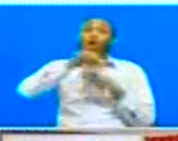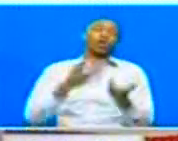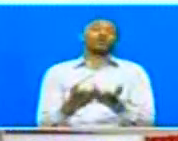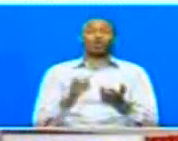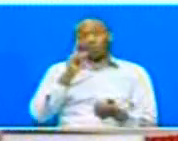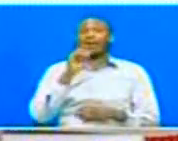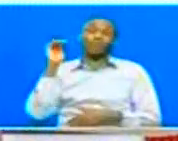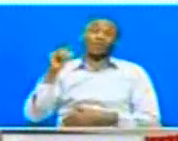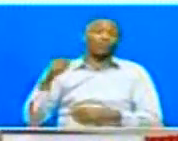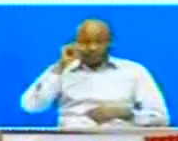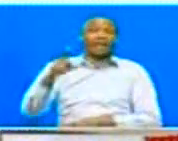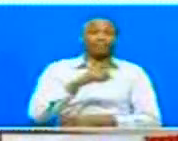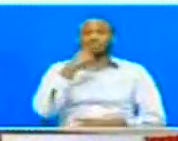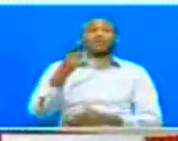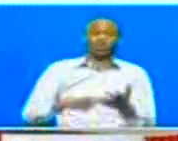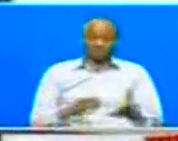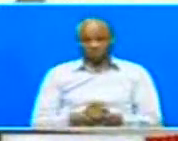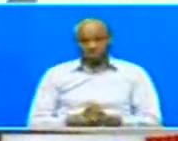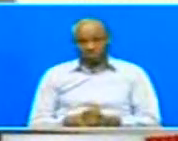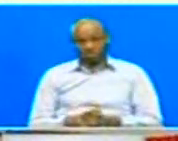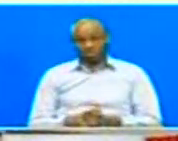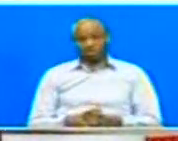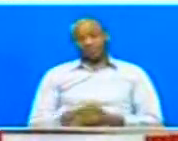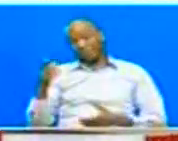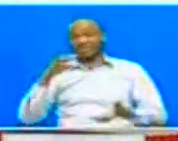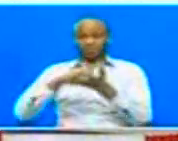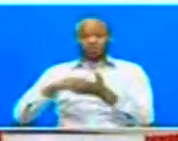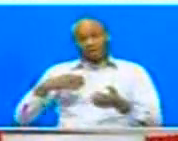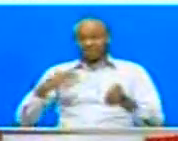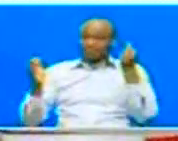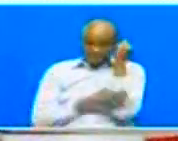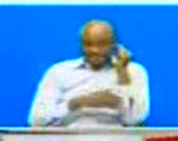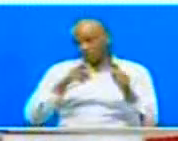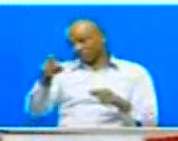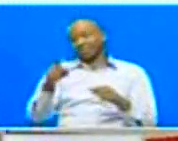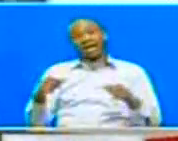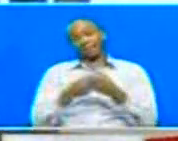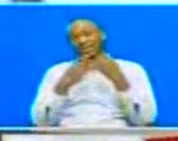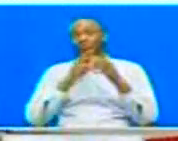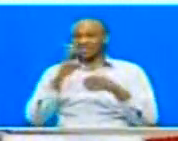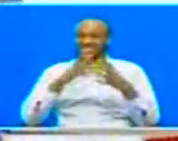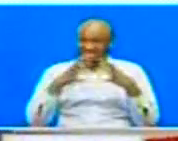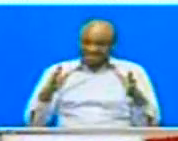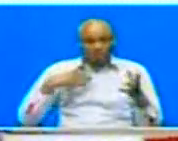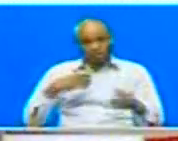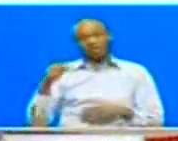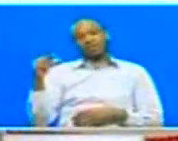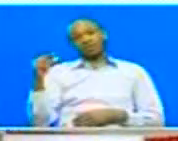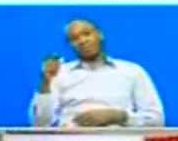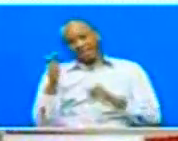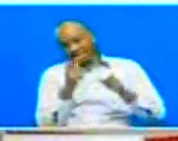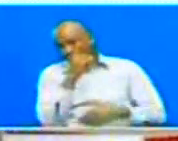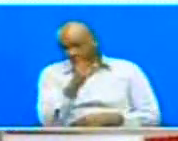wake up one morning just because of, say, the Garissa unfortunate situation, Westgate unfortunate situation, Mandera 1, Mandera